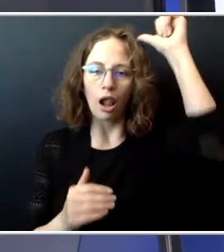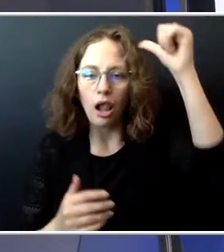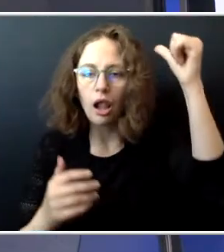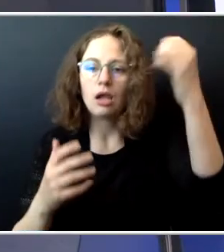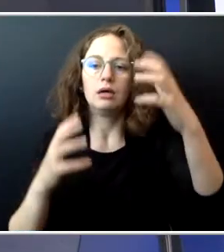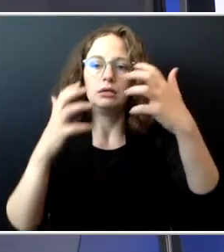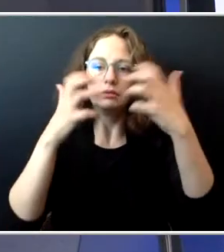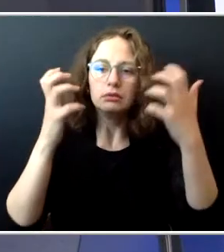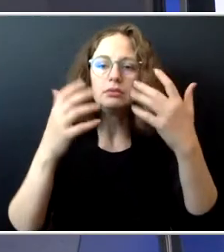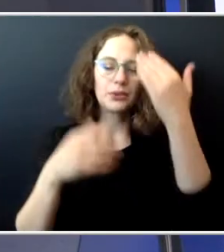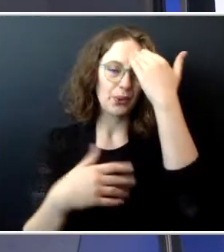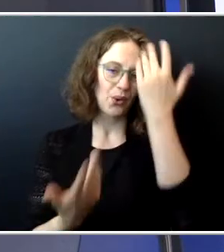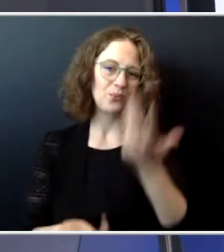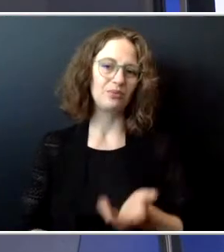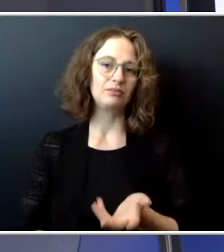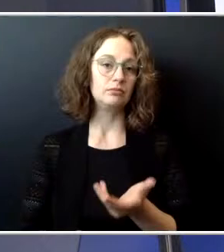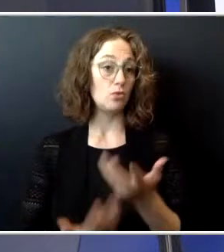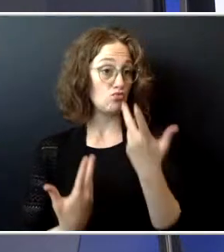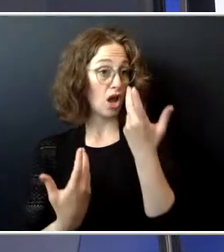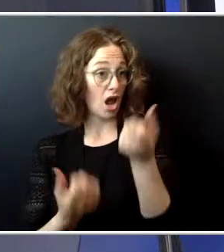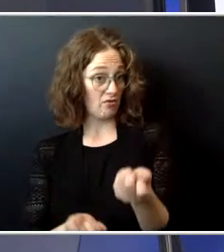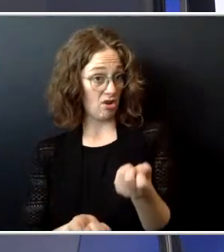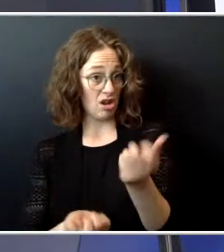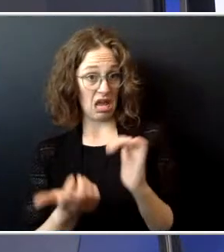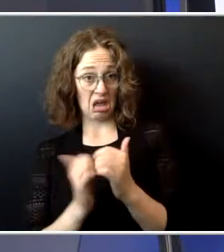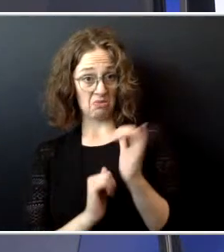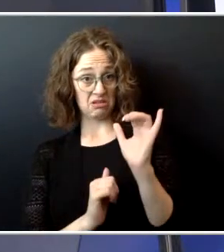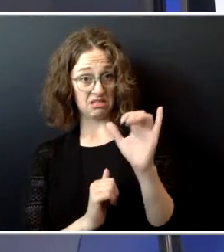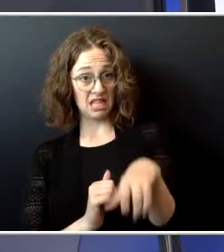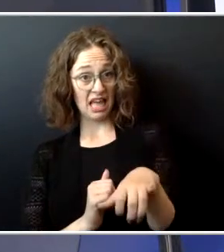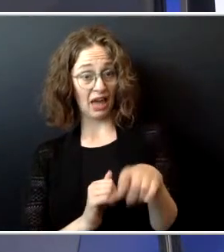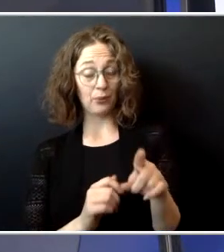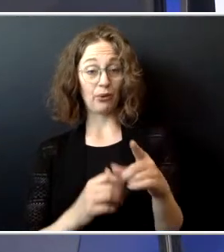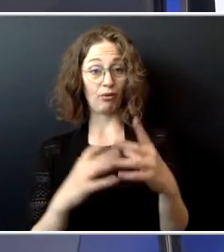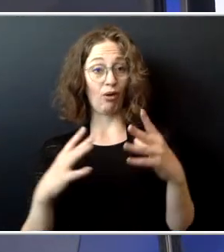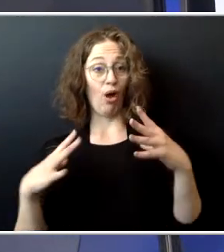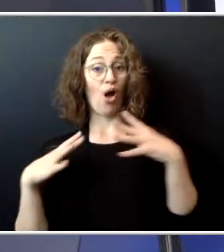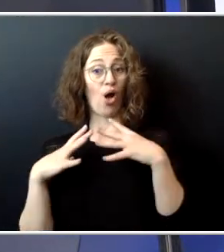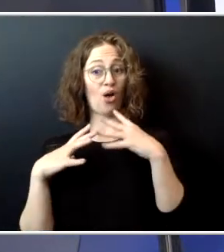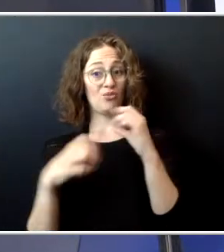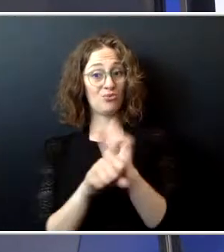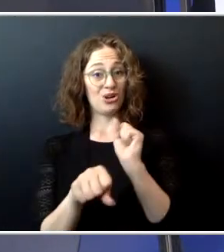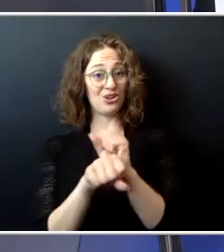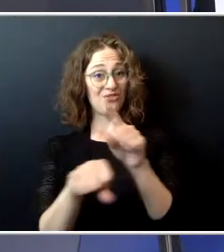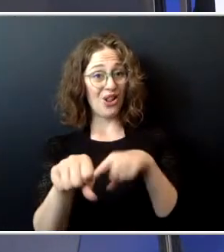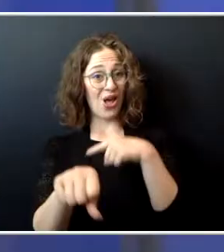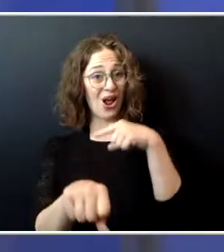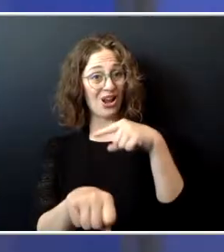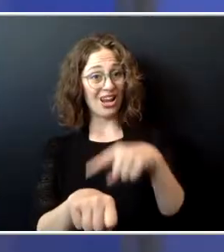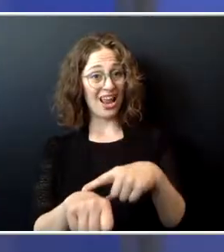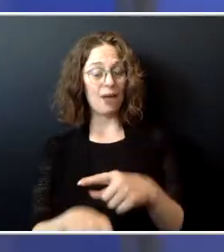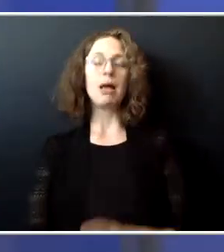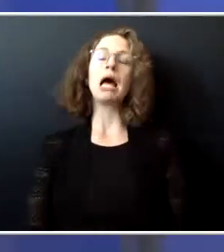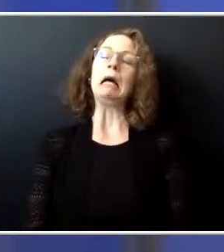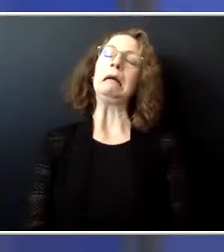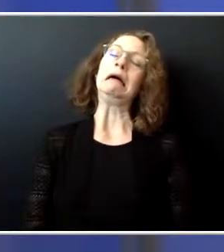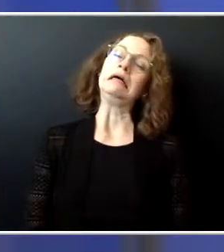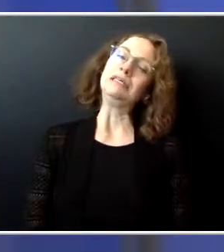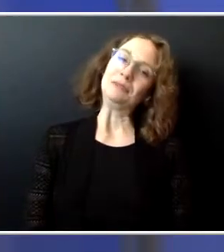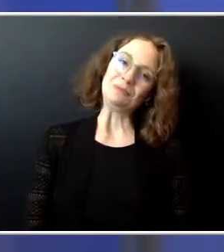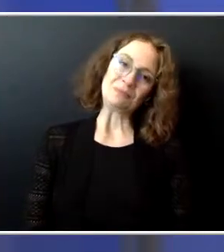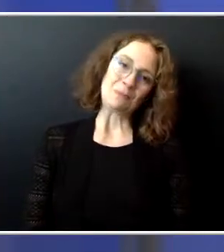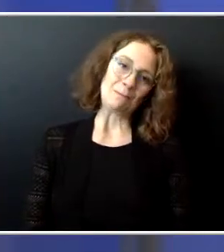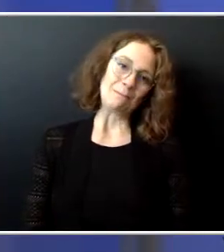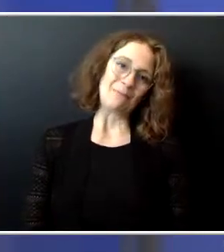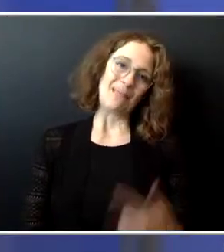So in recovery, how was recovery? Pretty good? Take a lot of time off work? I wasn't able to be a passenger in a car for the